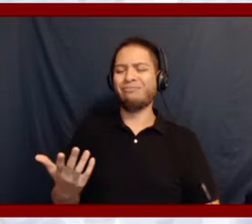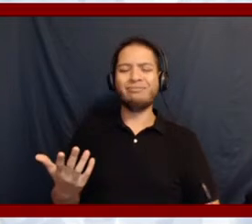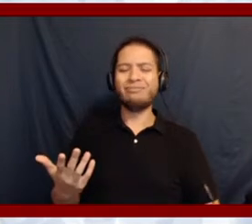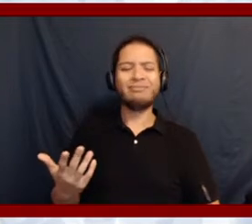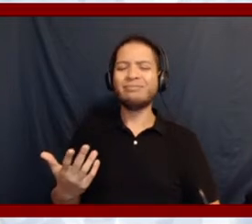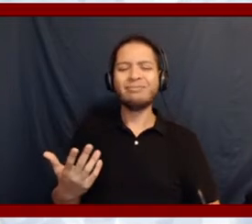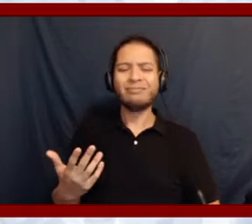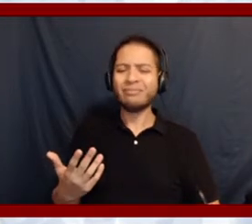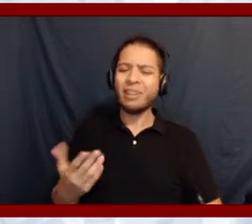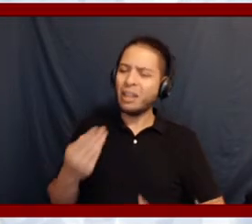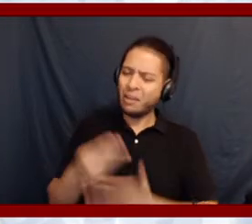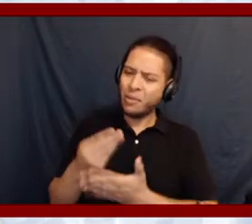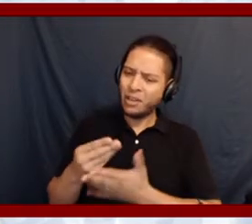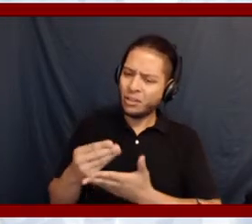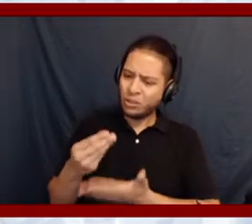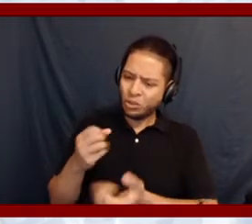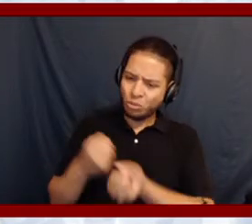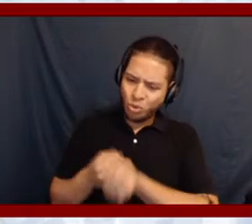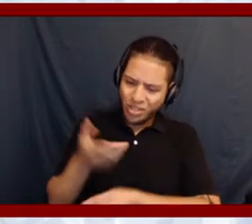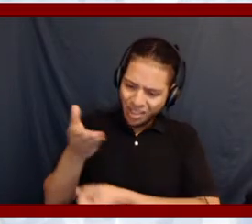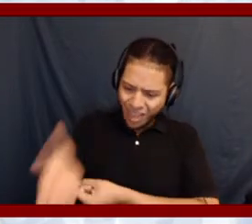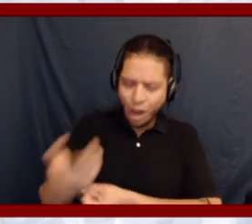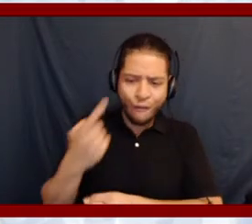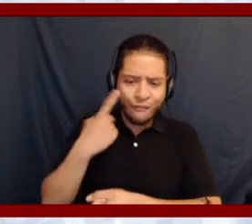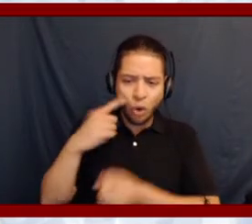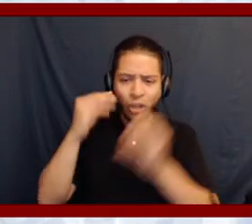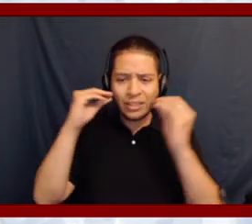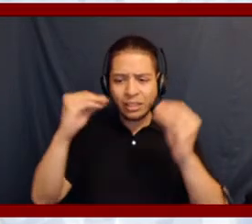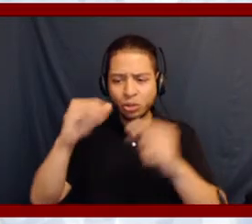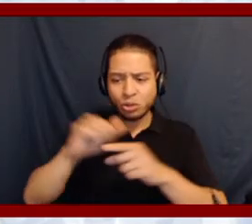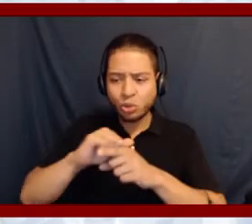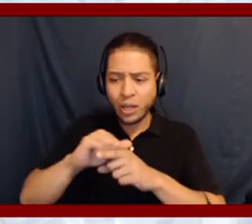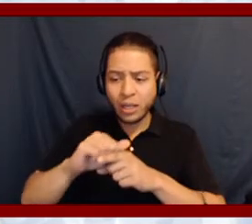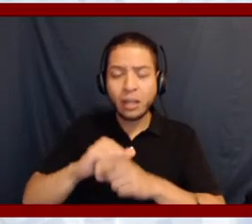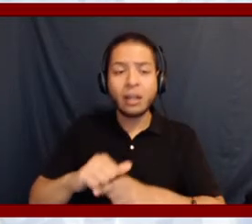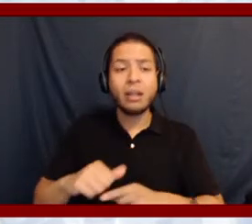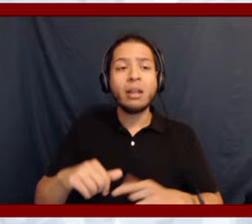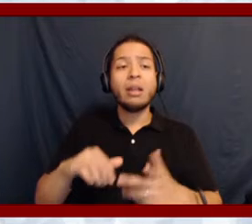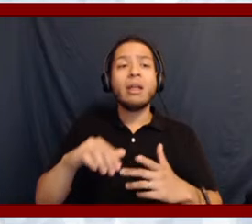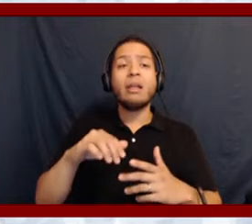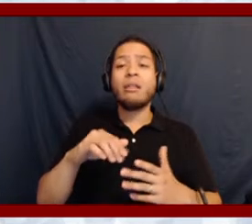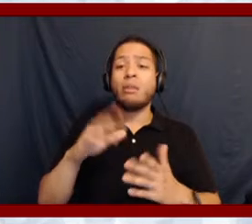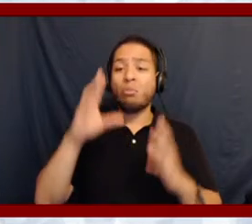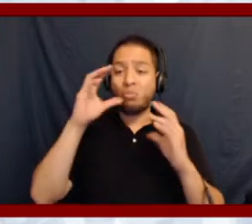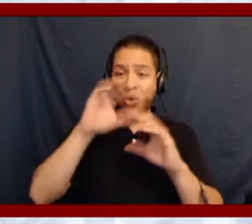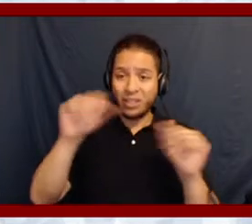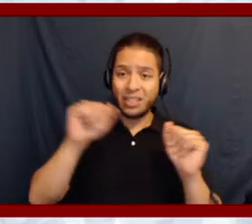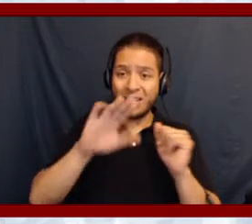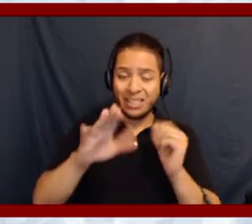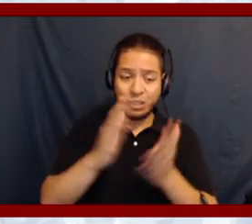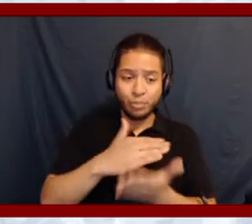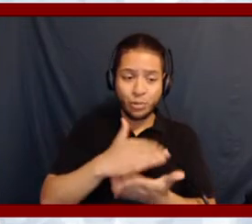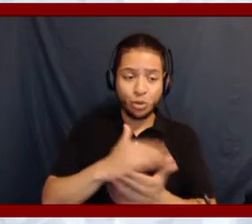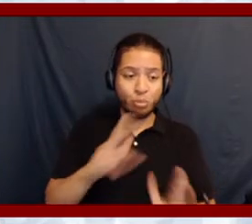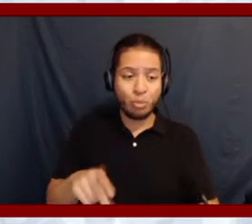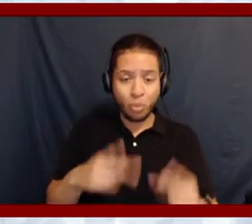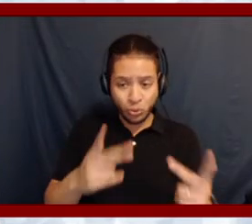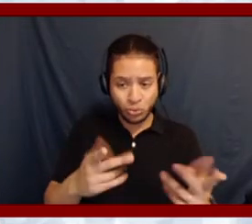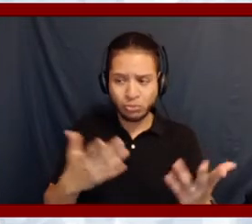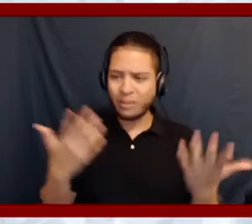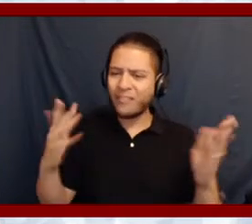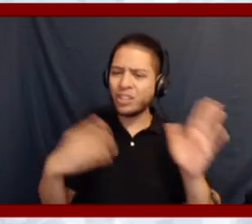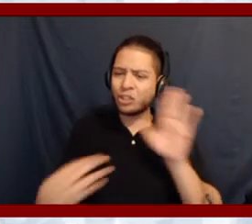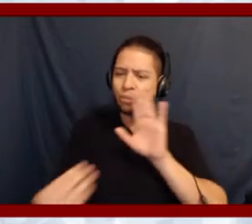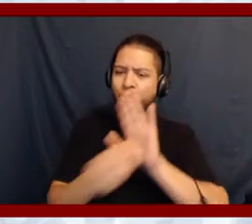is there, provide teacher training in the president's proposal, budget proposal. There's funds to provide better training for